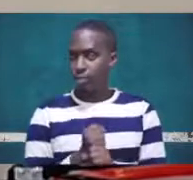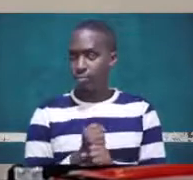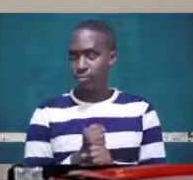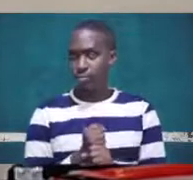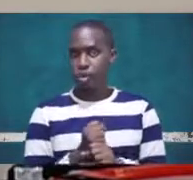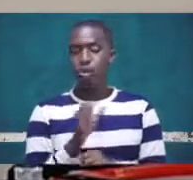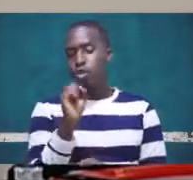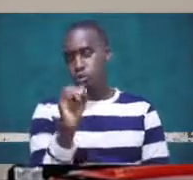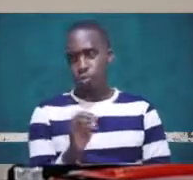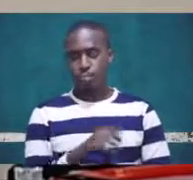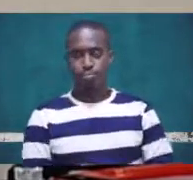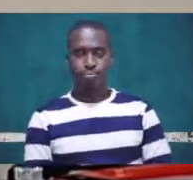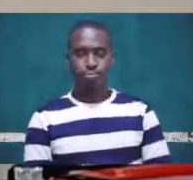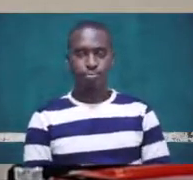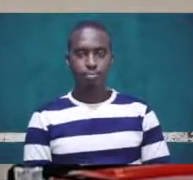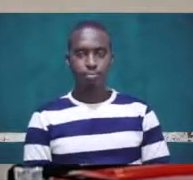So,